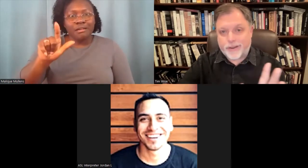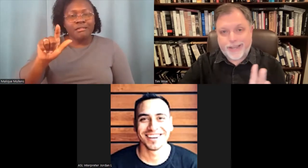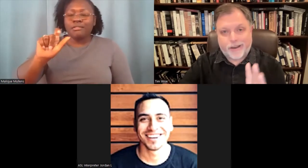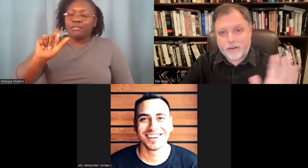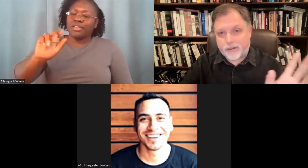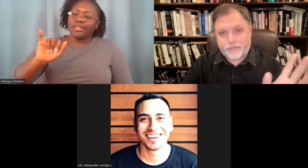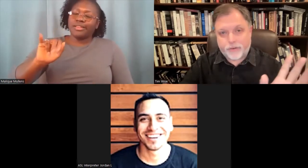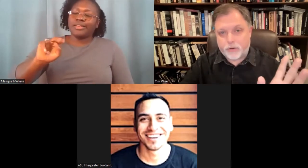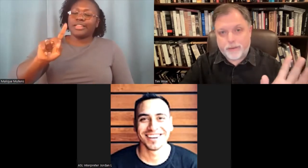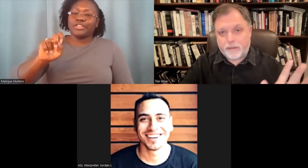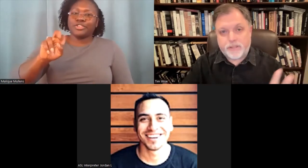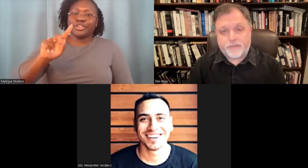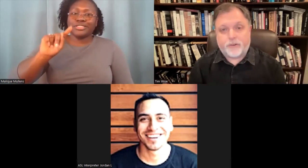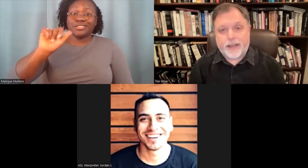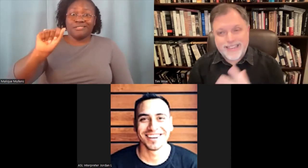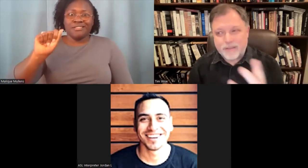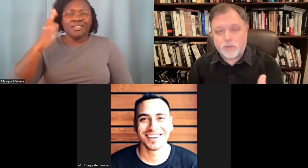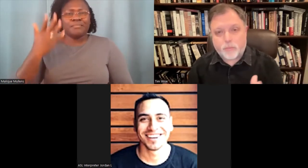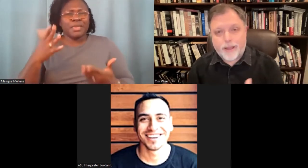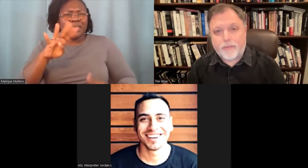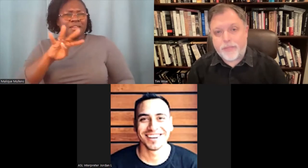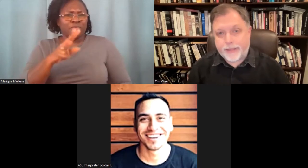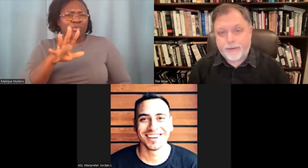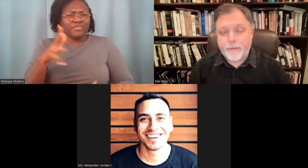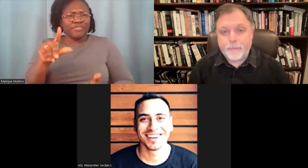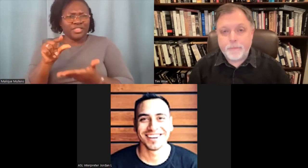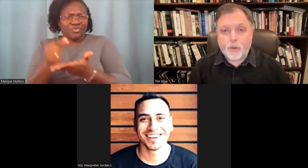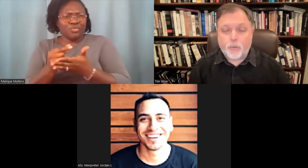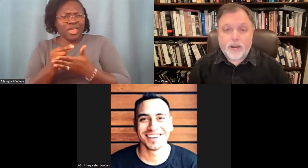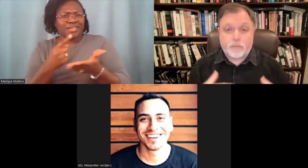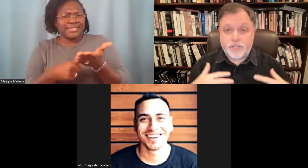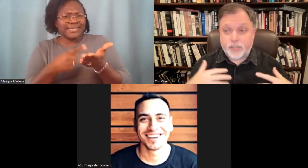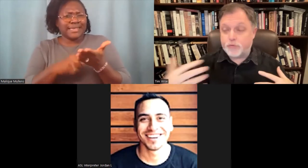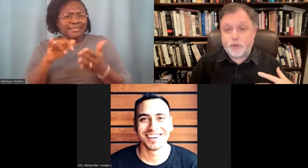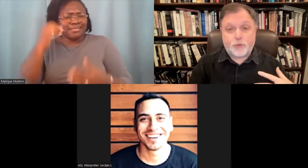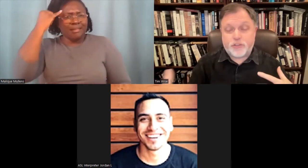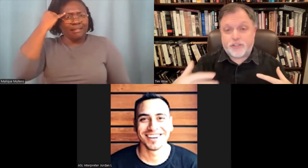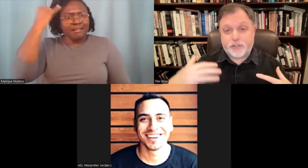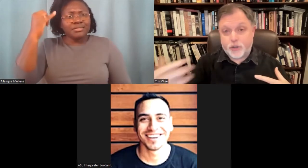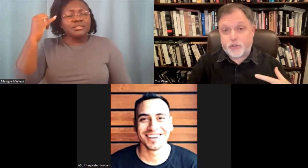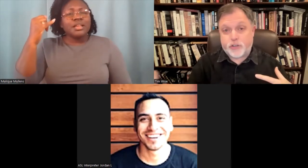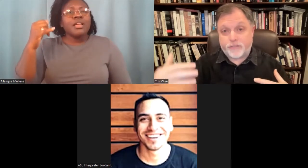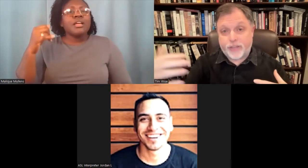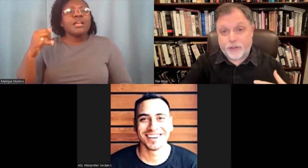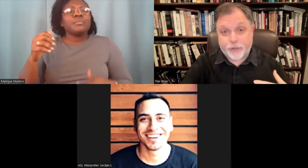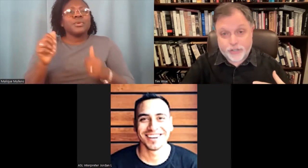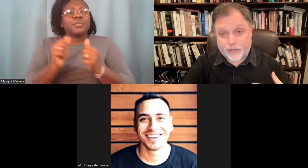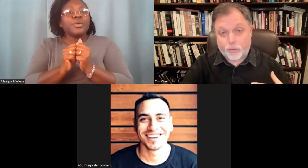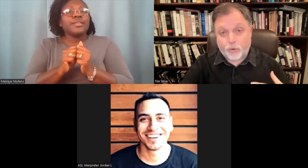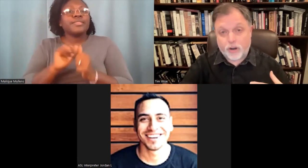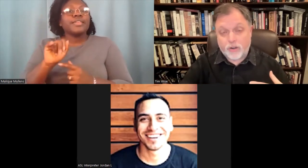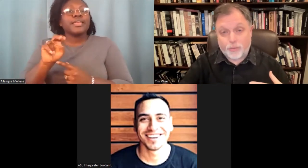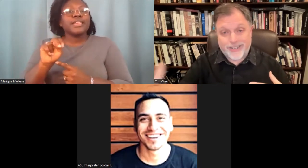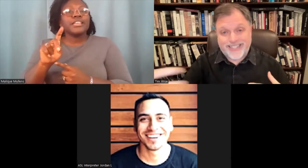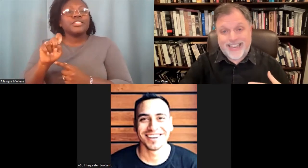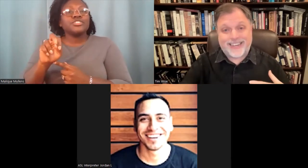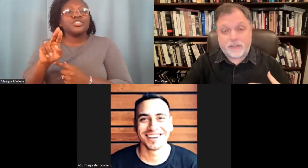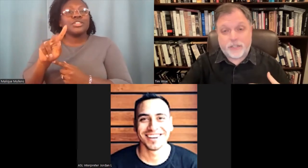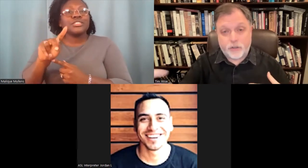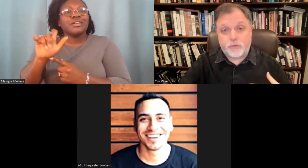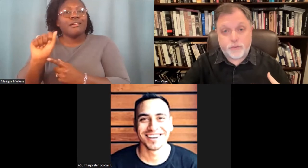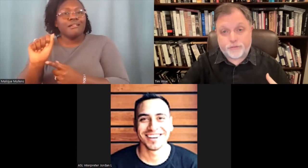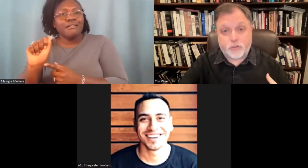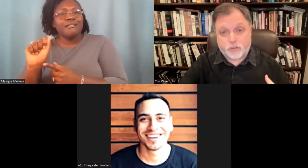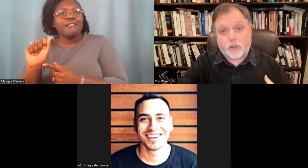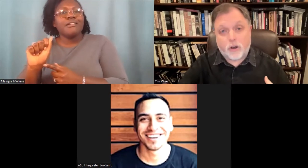fifth grade, I don't know, for you, it might have been different. I think it was around then when I was introduced to this notion of inertia, or what is